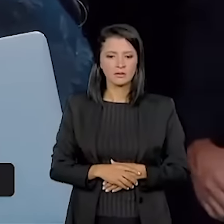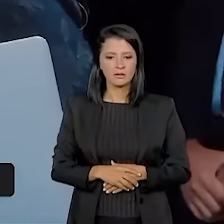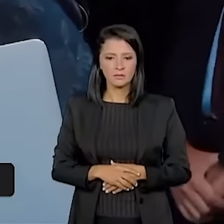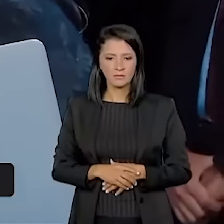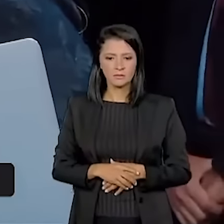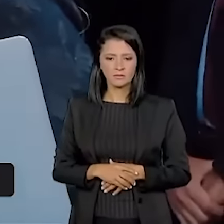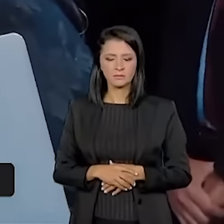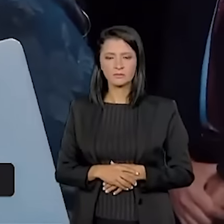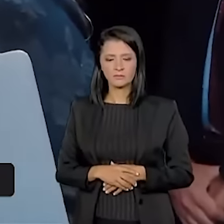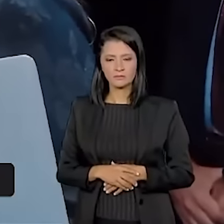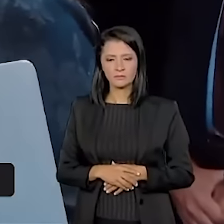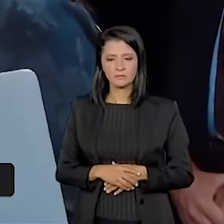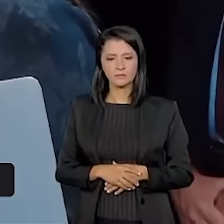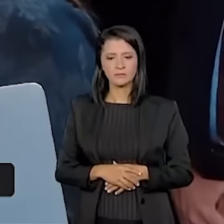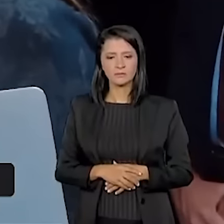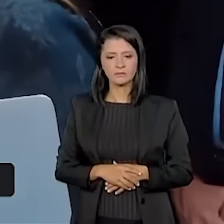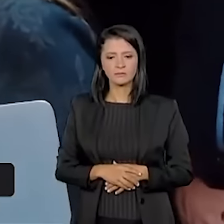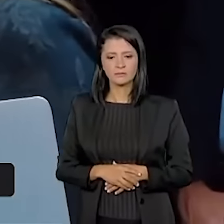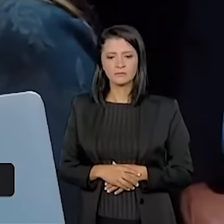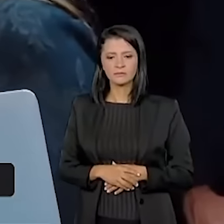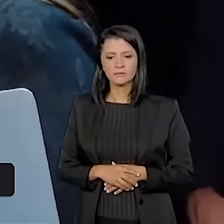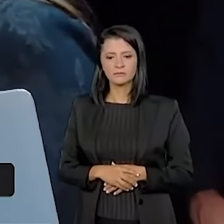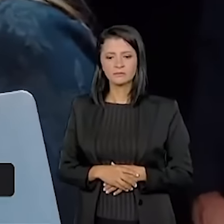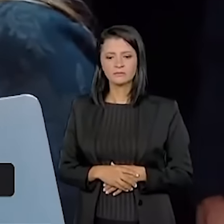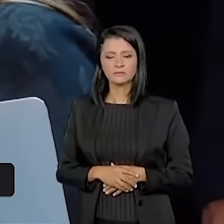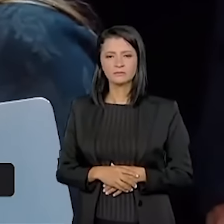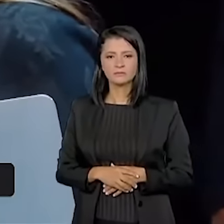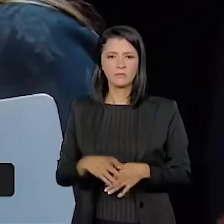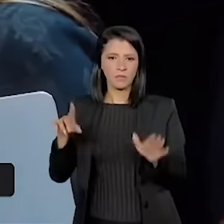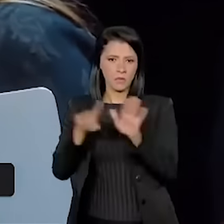And I have a question in terms of